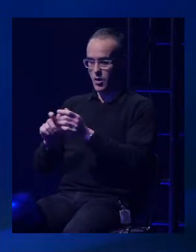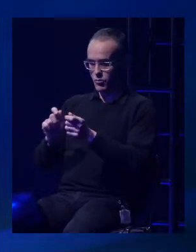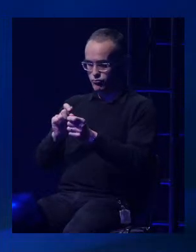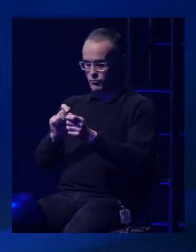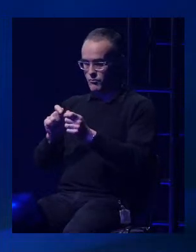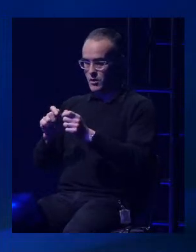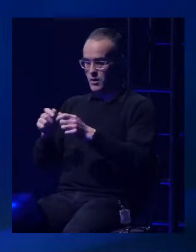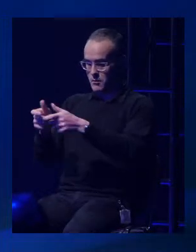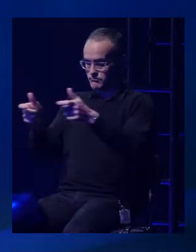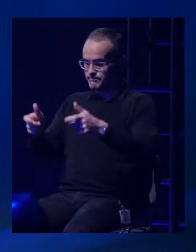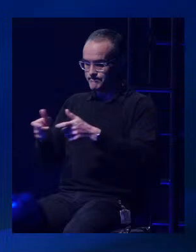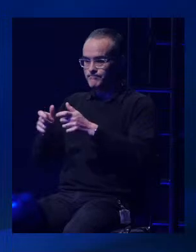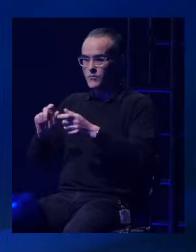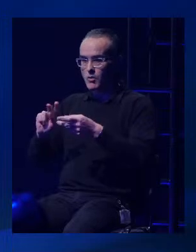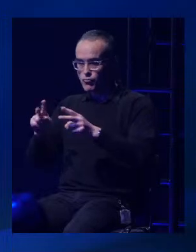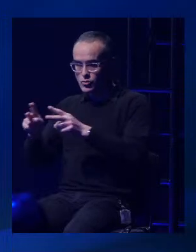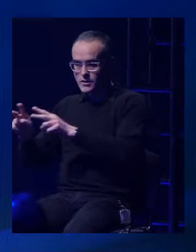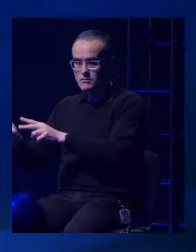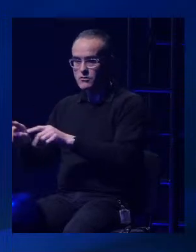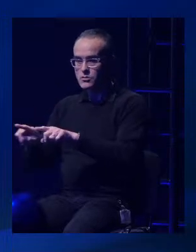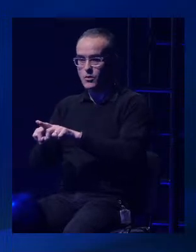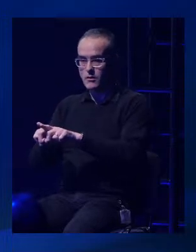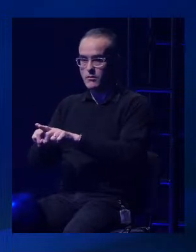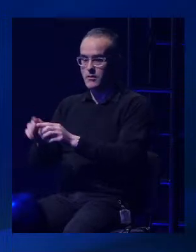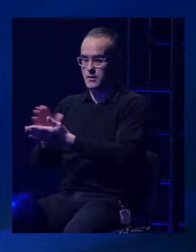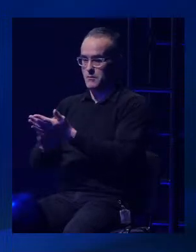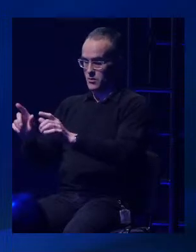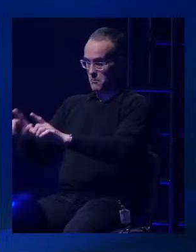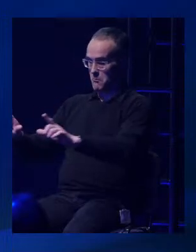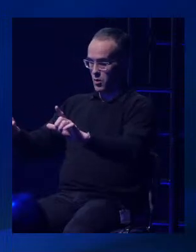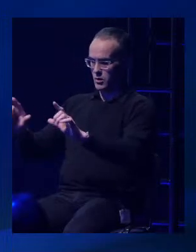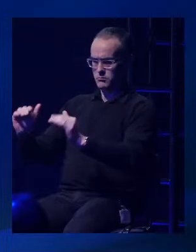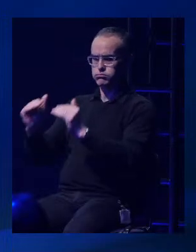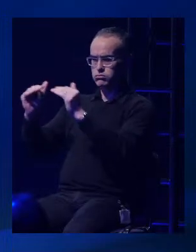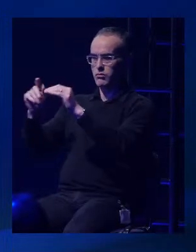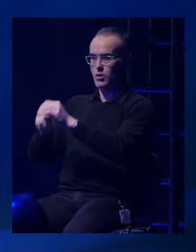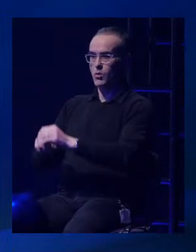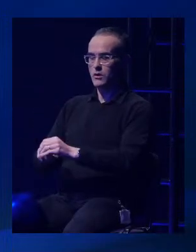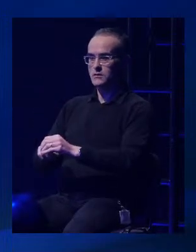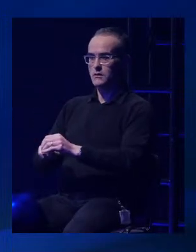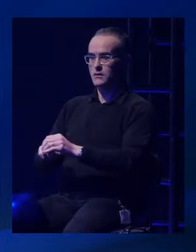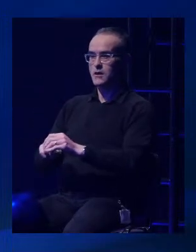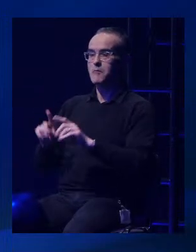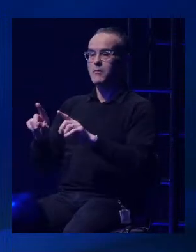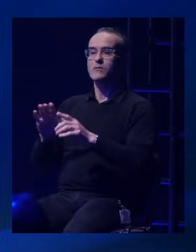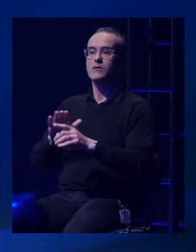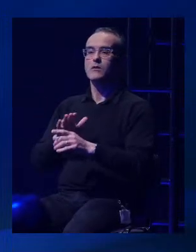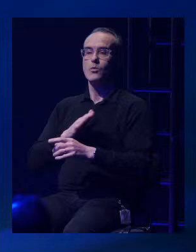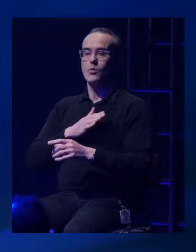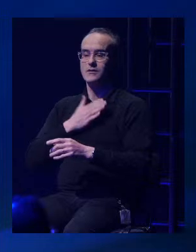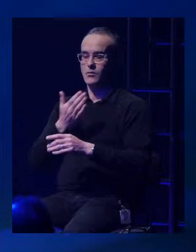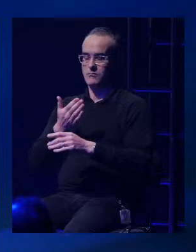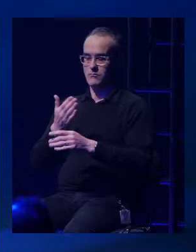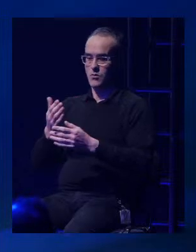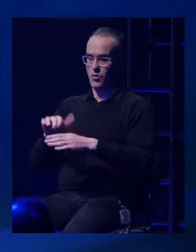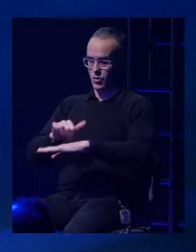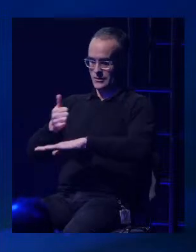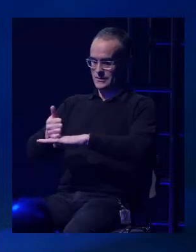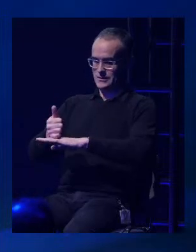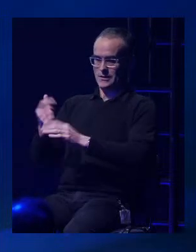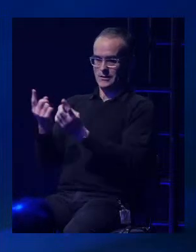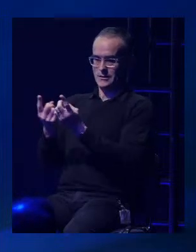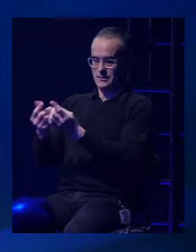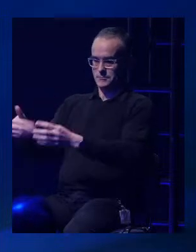achieve that result on your calibrated monitor. But we don't want to bake in anything that we're doing on set. We just simply want to be able